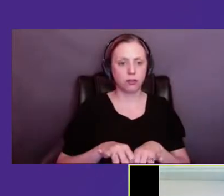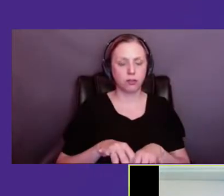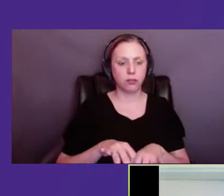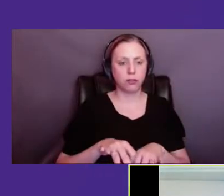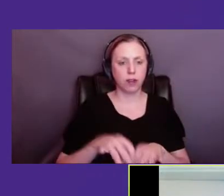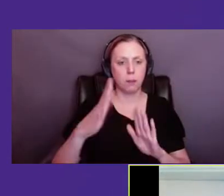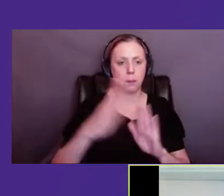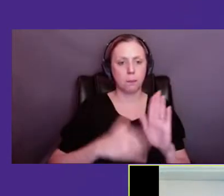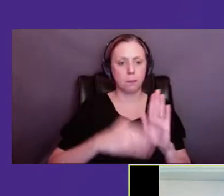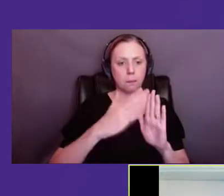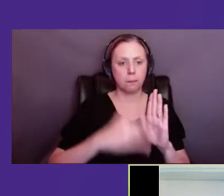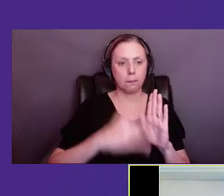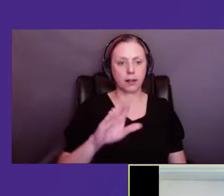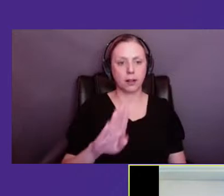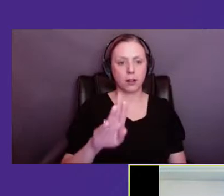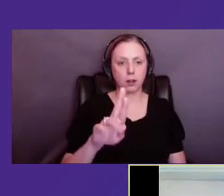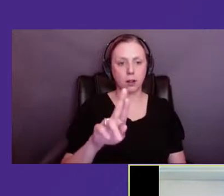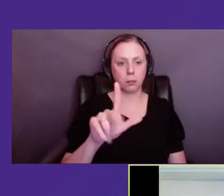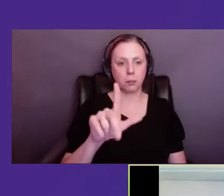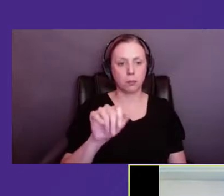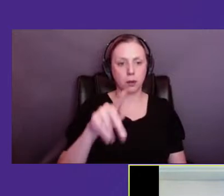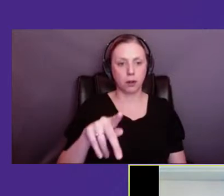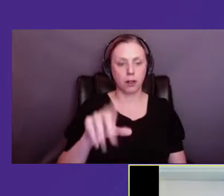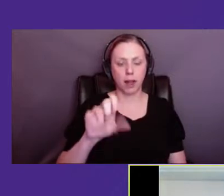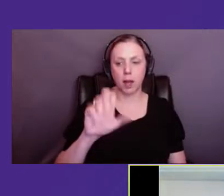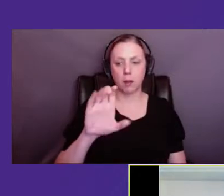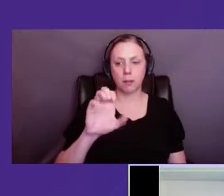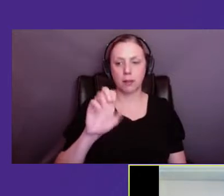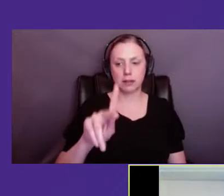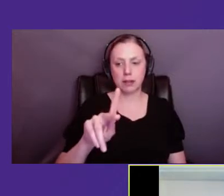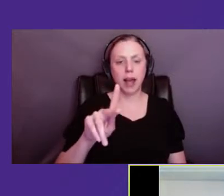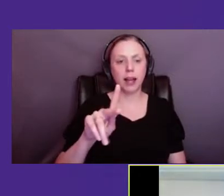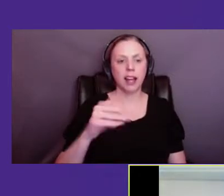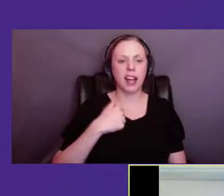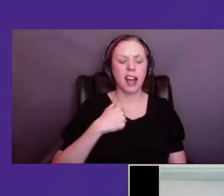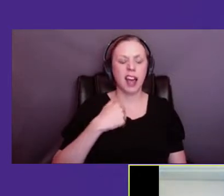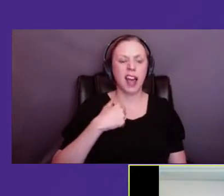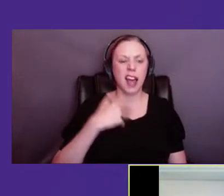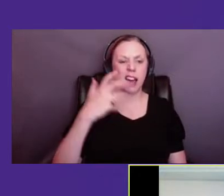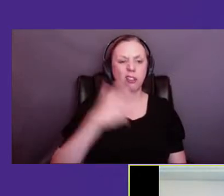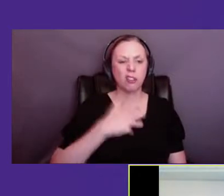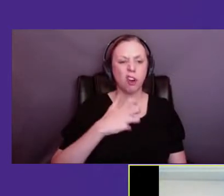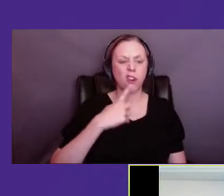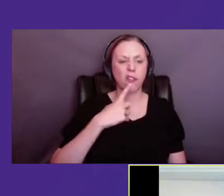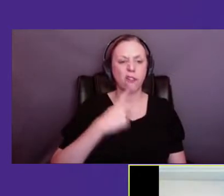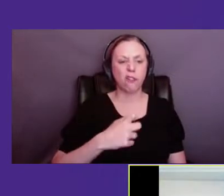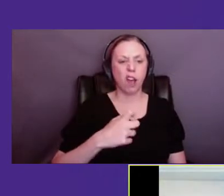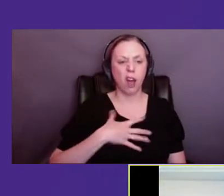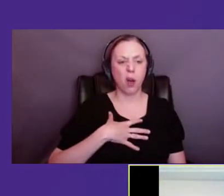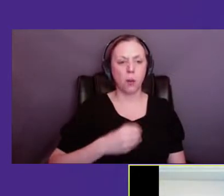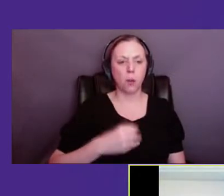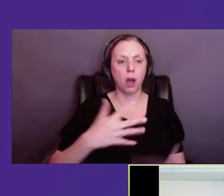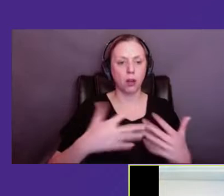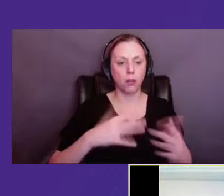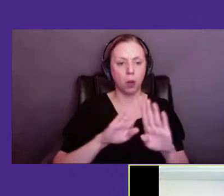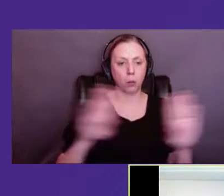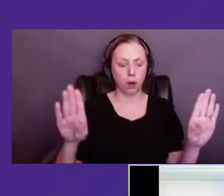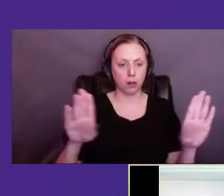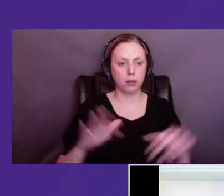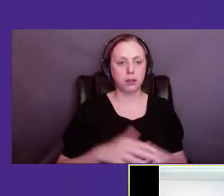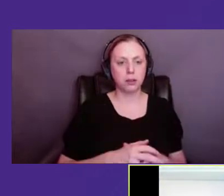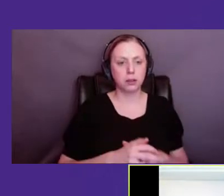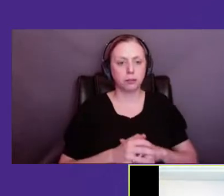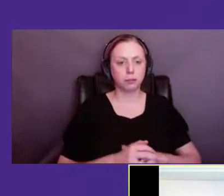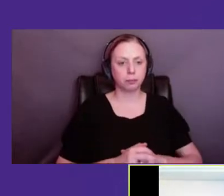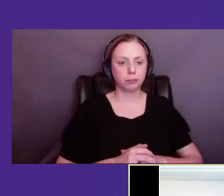painted burlap sack framed in maroon and some white and gray walls. And I am